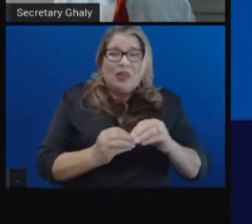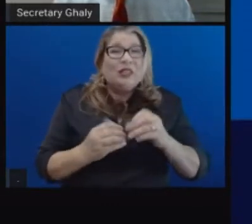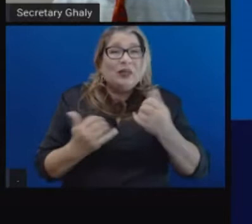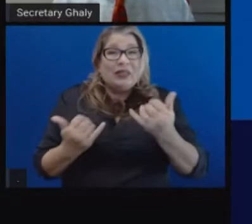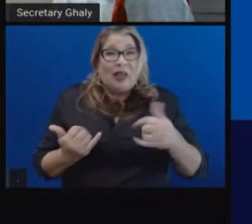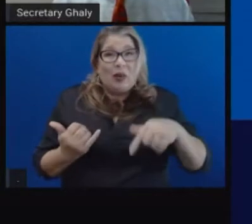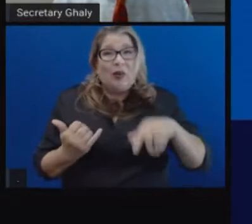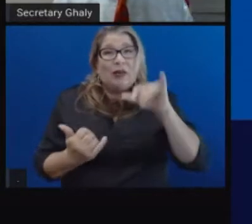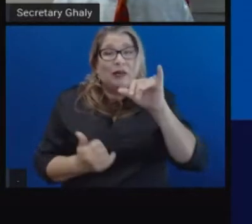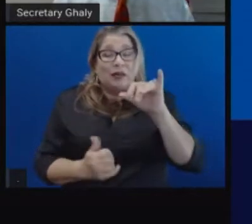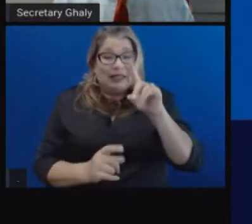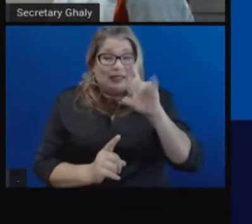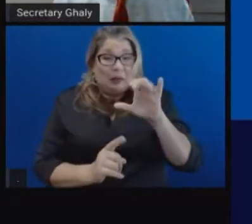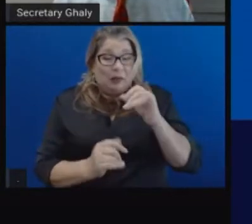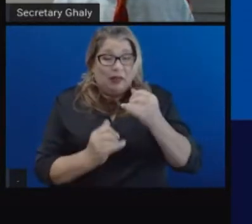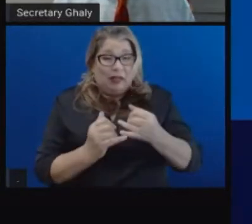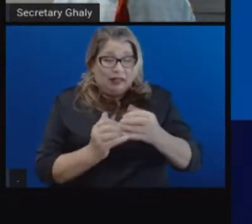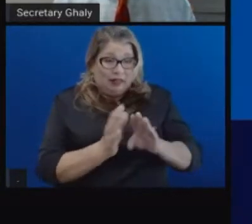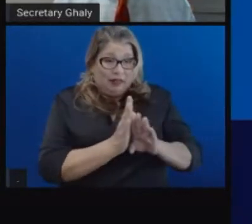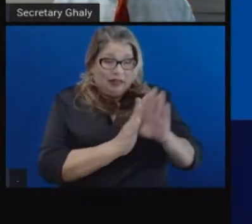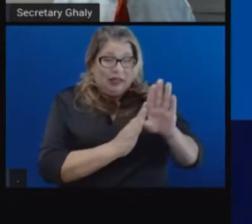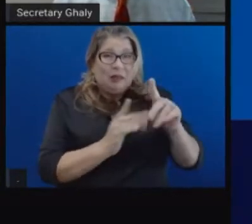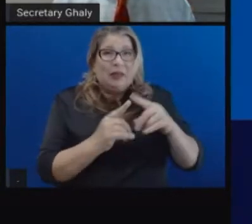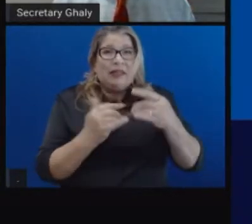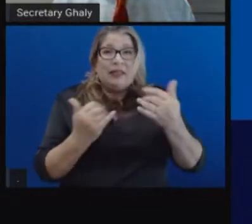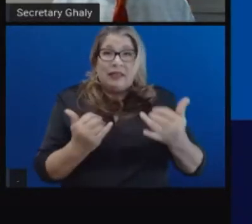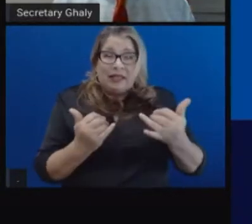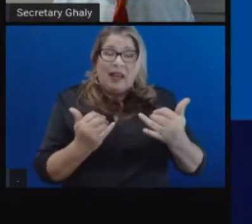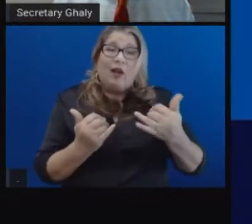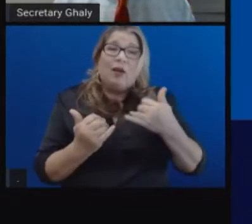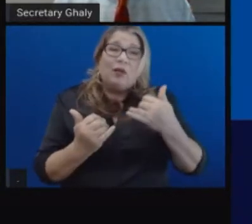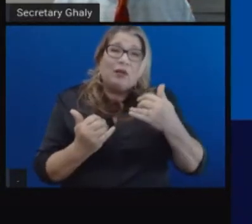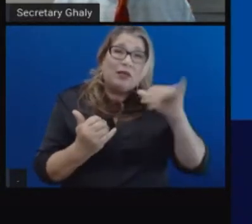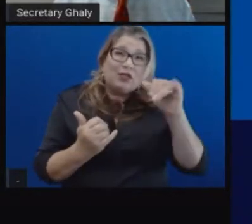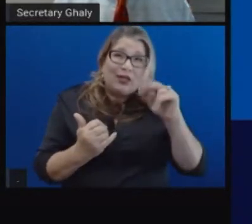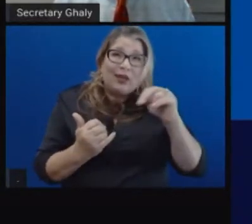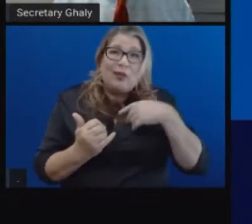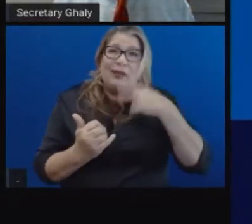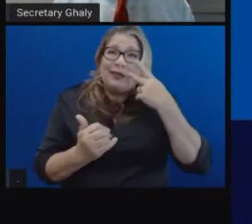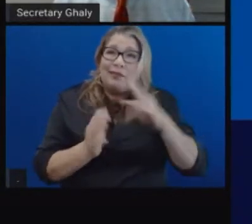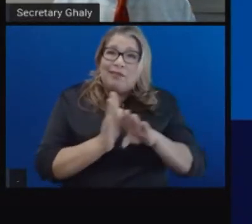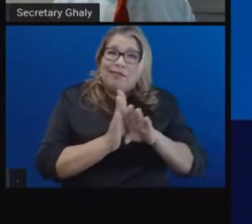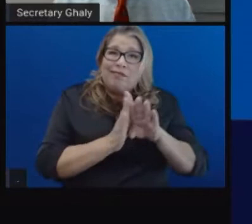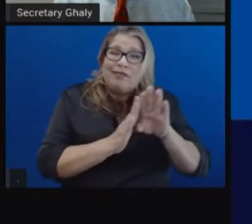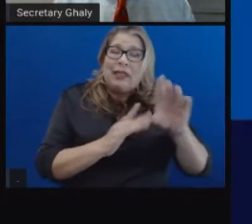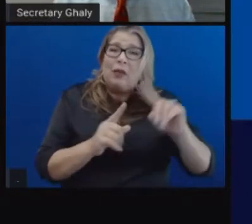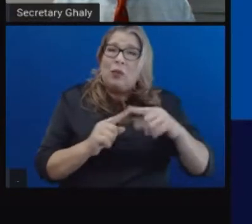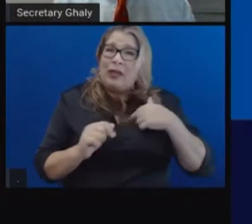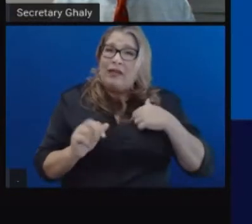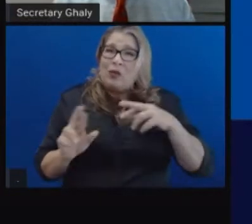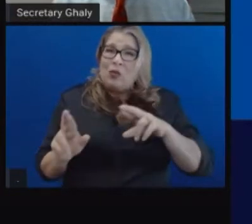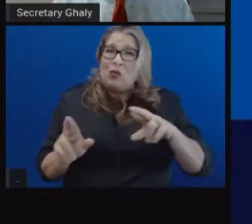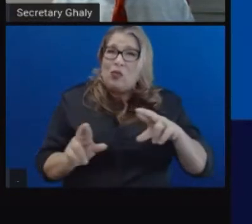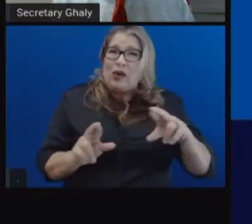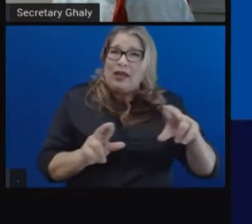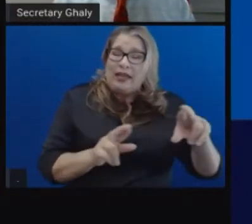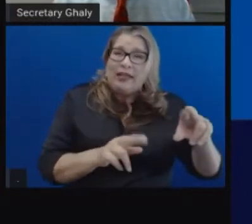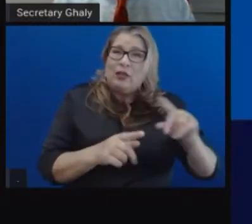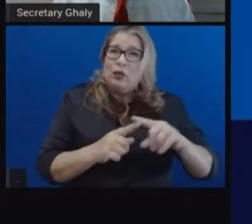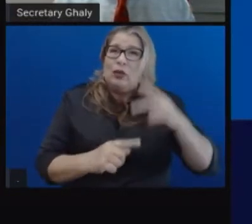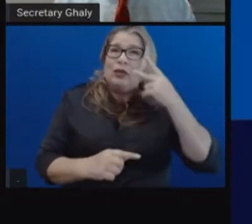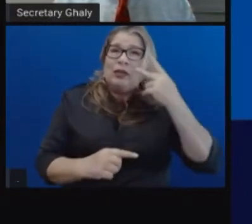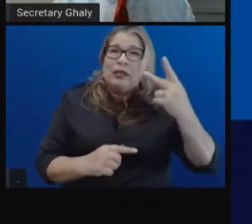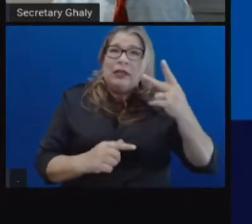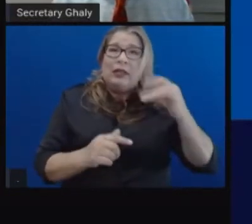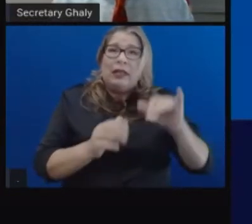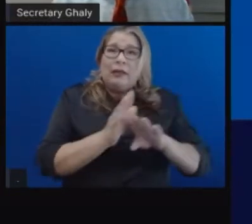for significant impact in the weeks to come. But certainly some of these actions that I'm going to walk through have helped blunt that